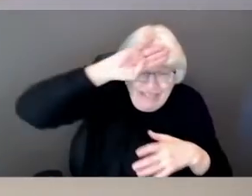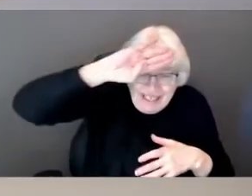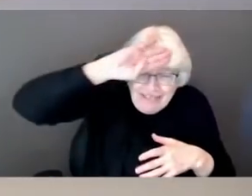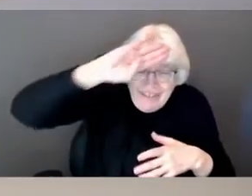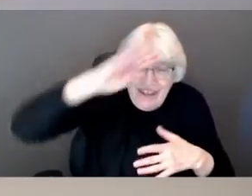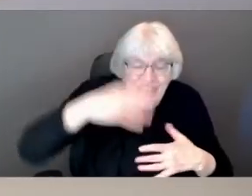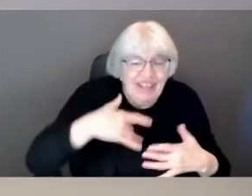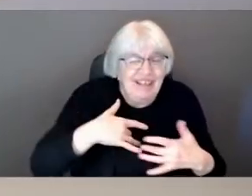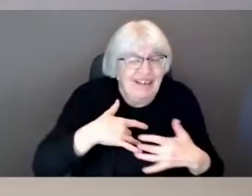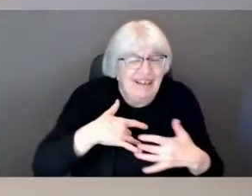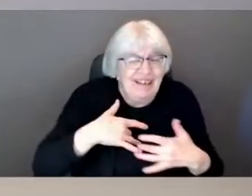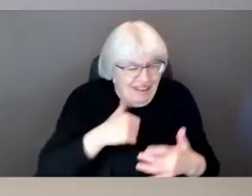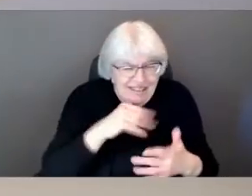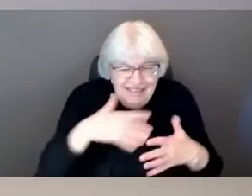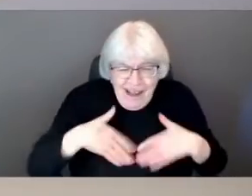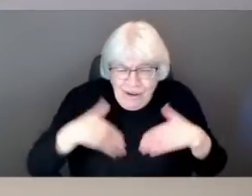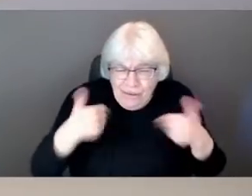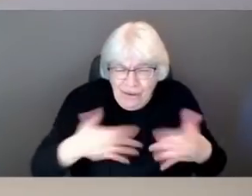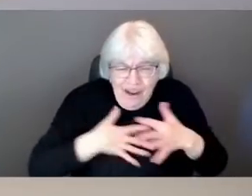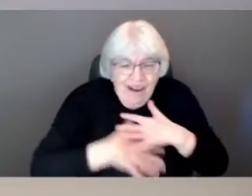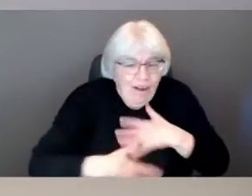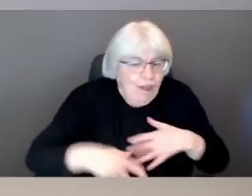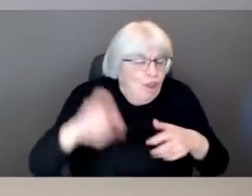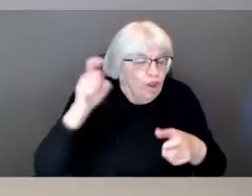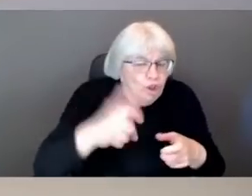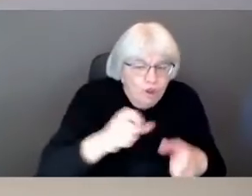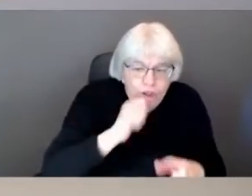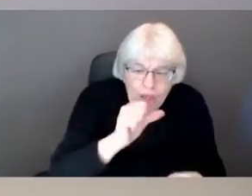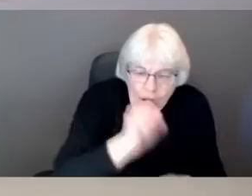work or public events or gatherings of any sort.